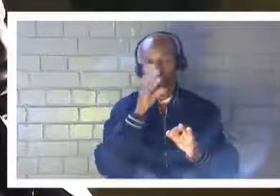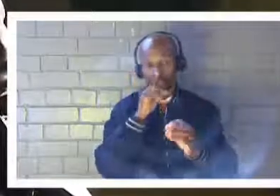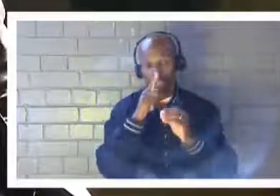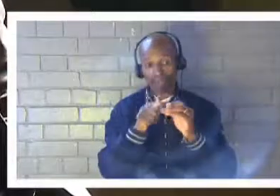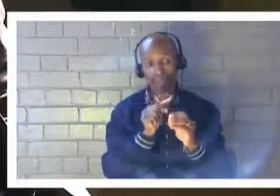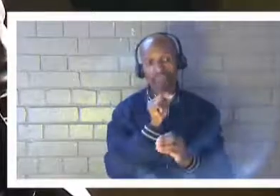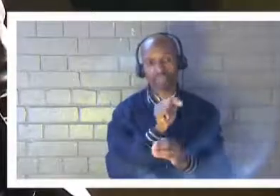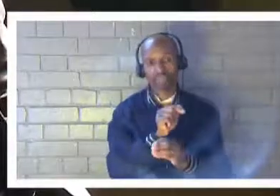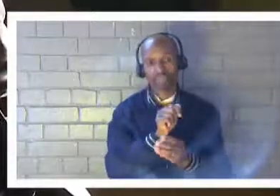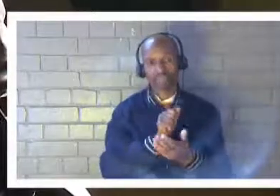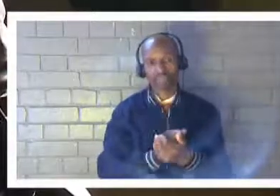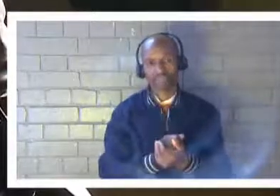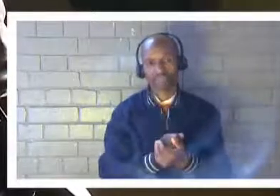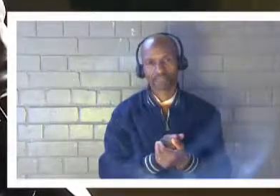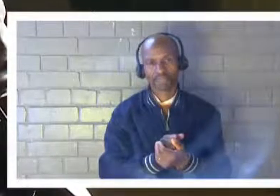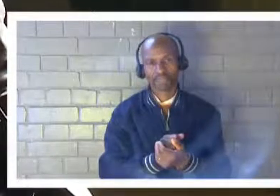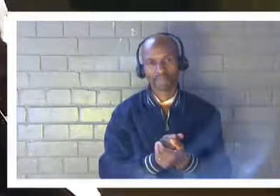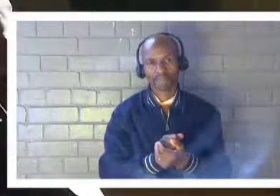that.